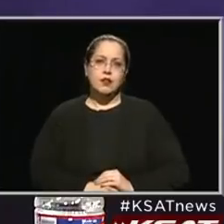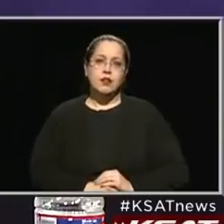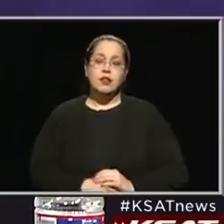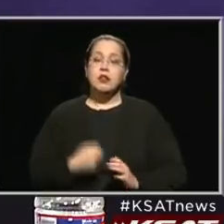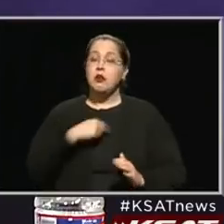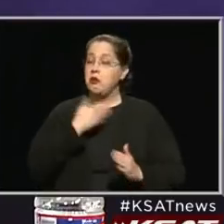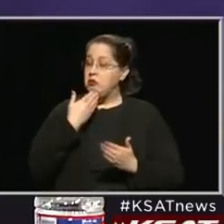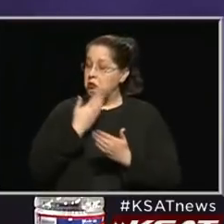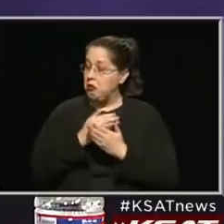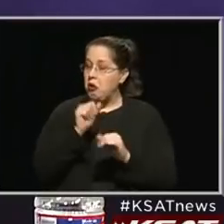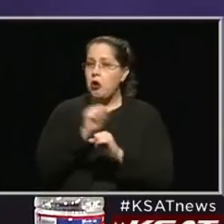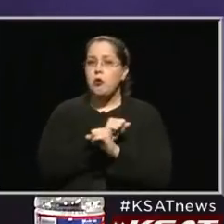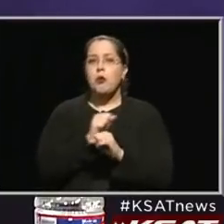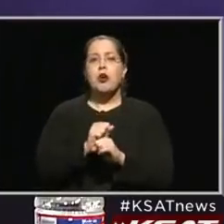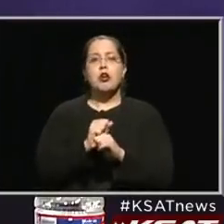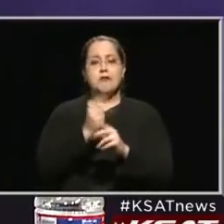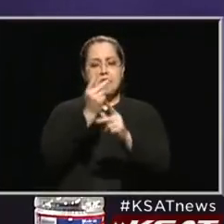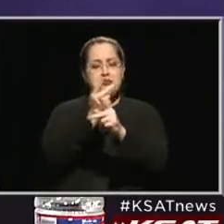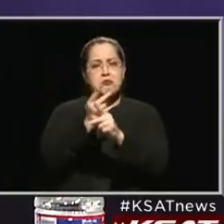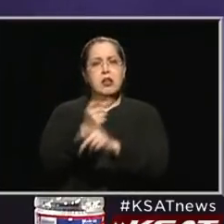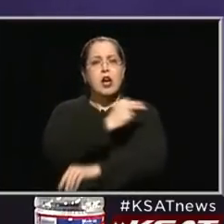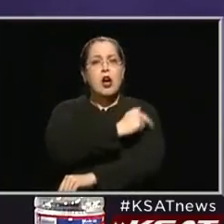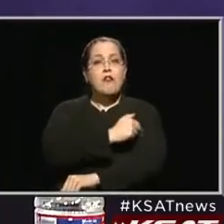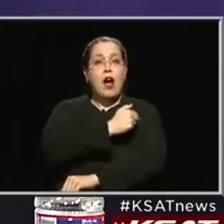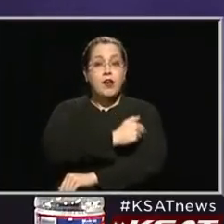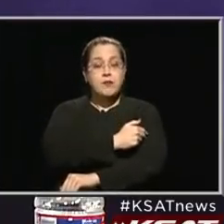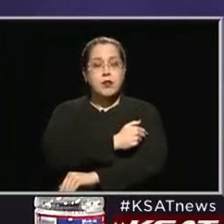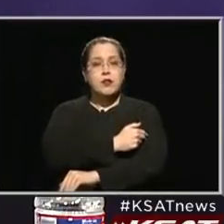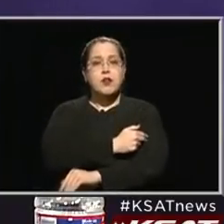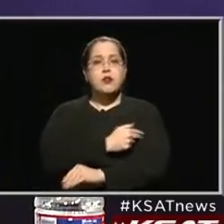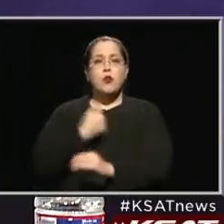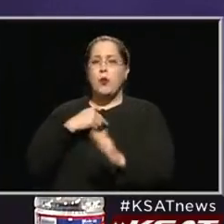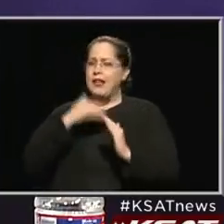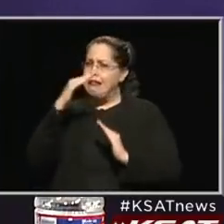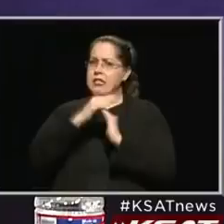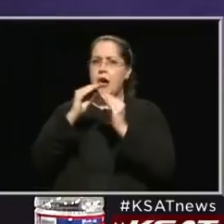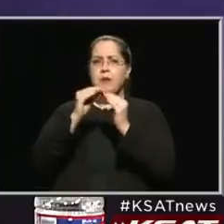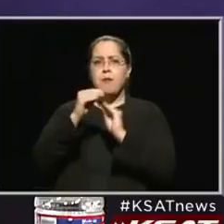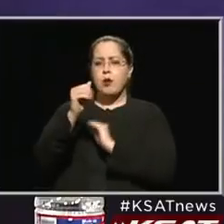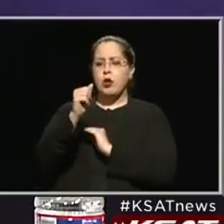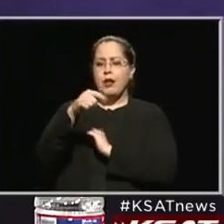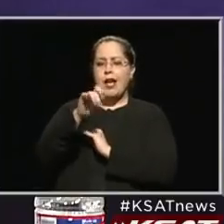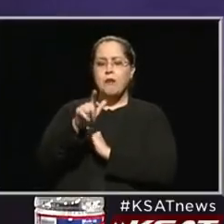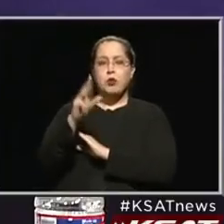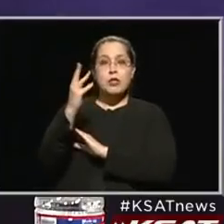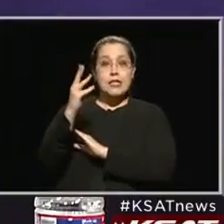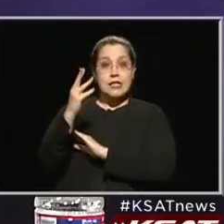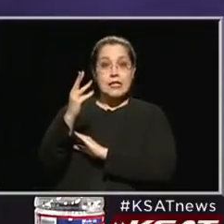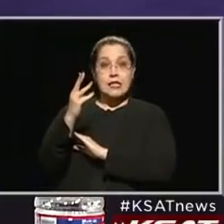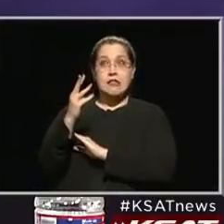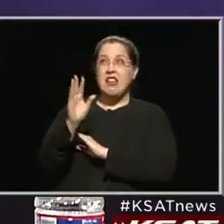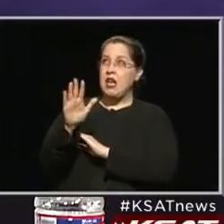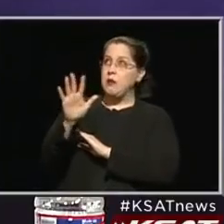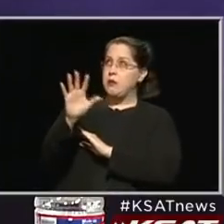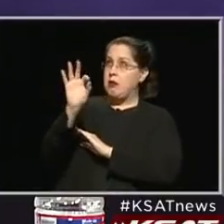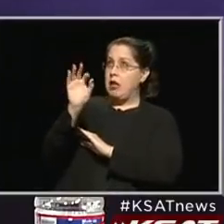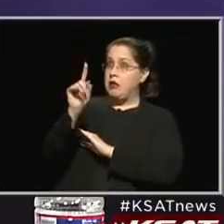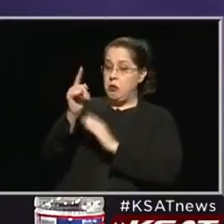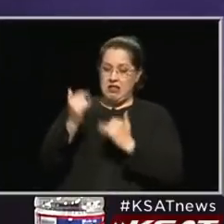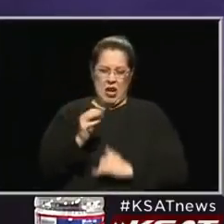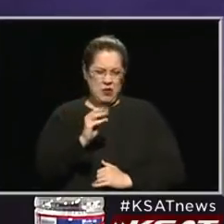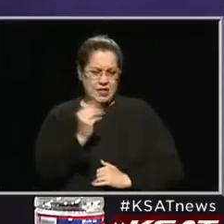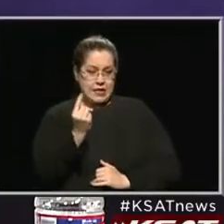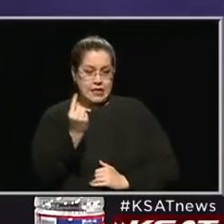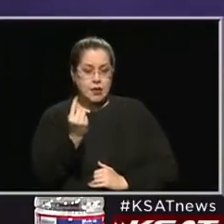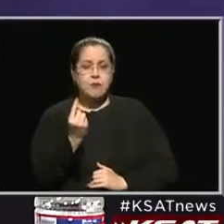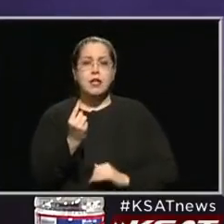a good job maintaining our hospitals, where the peak was on the April 16th, and we brought that down from about 91 to 60-something. But this